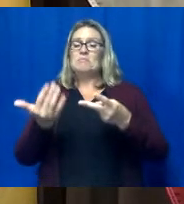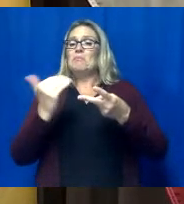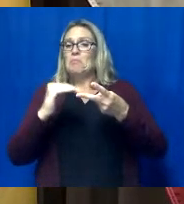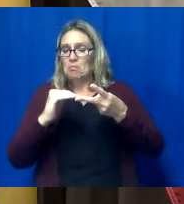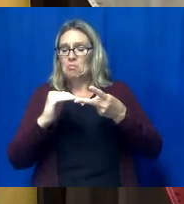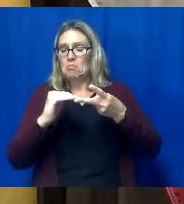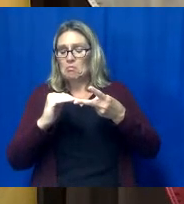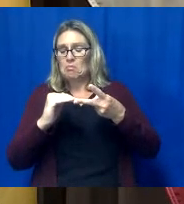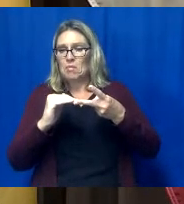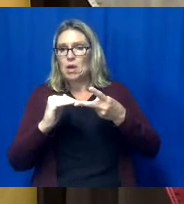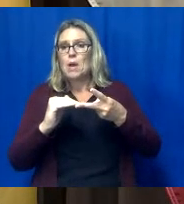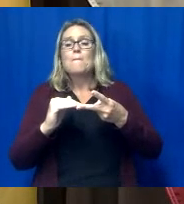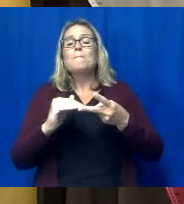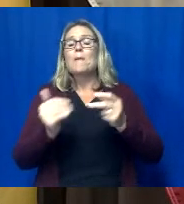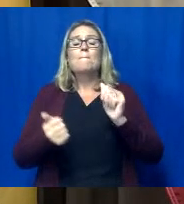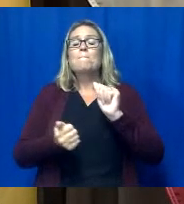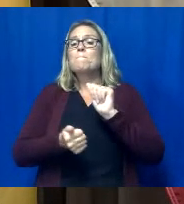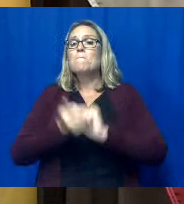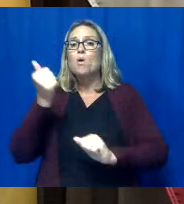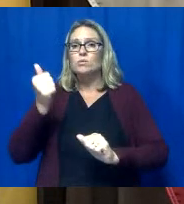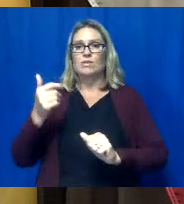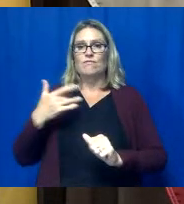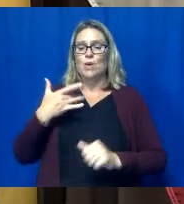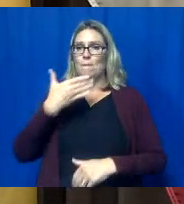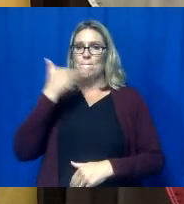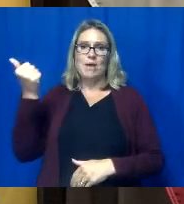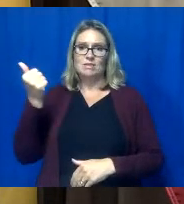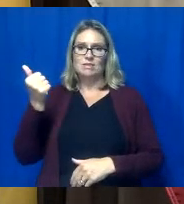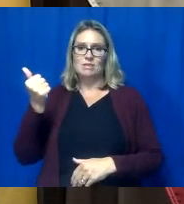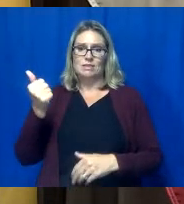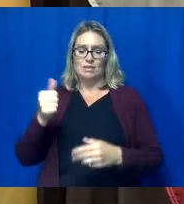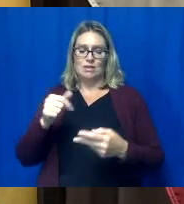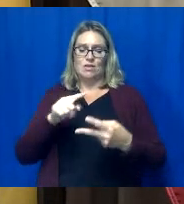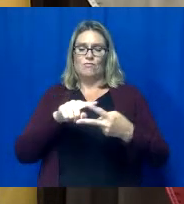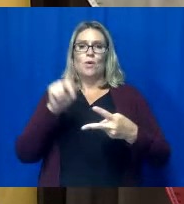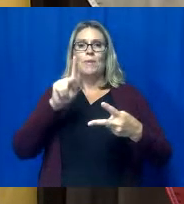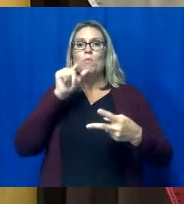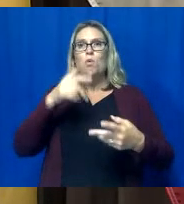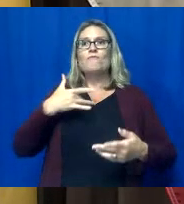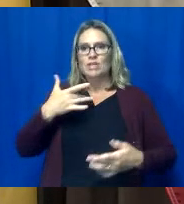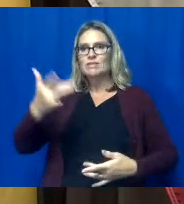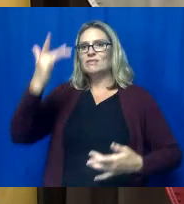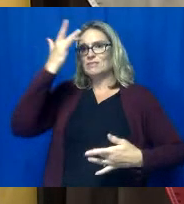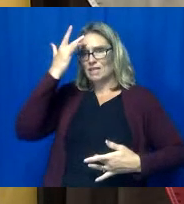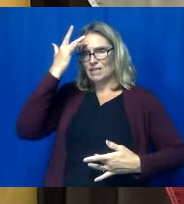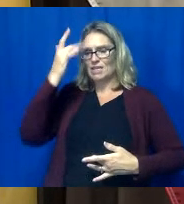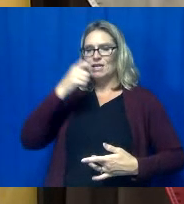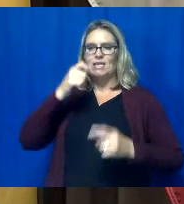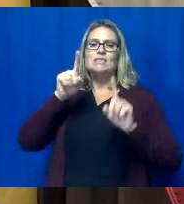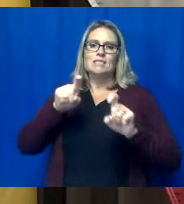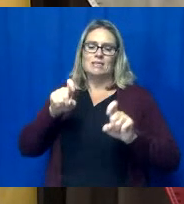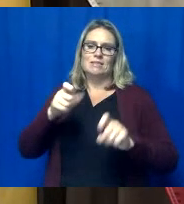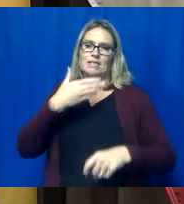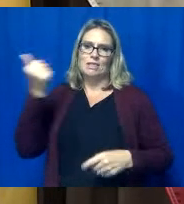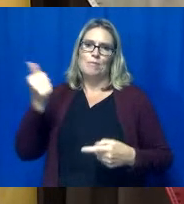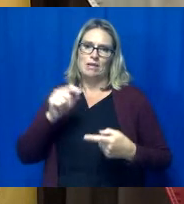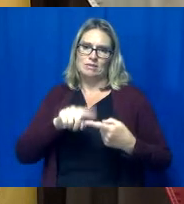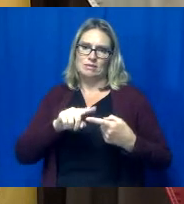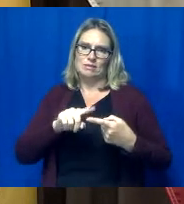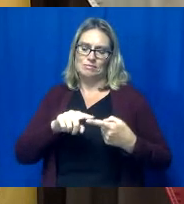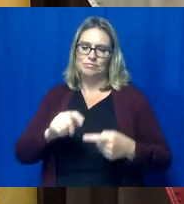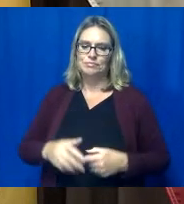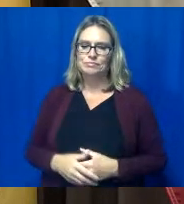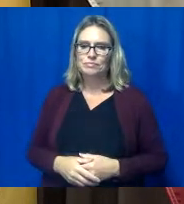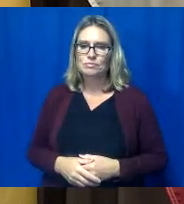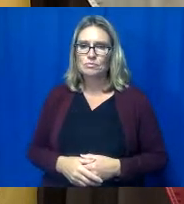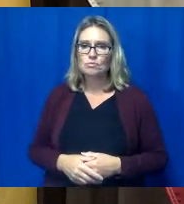testing is still most appropriate for the symptomatic persons in our population or those who have been